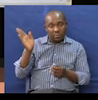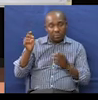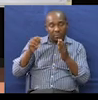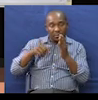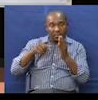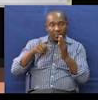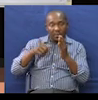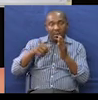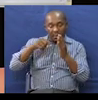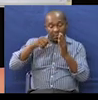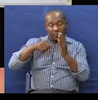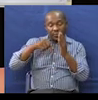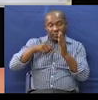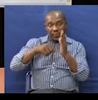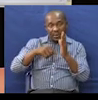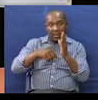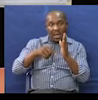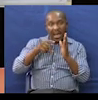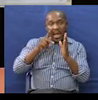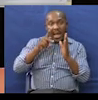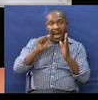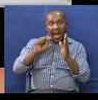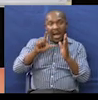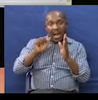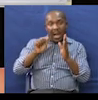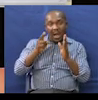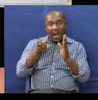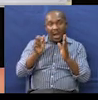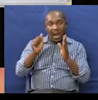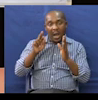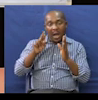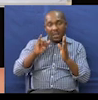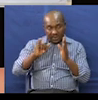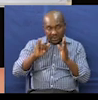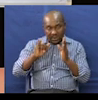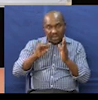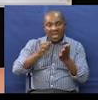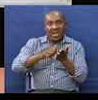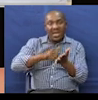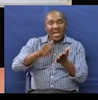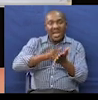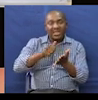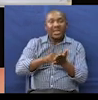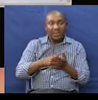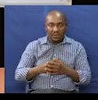the Kalahari Desert. The Khoisan of the Kalahari